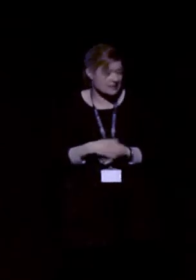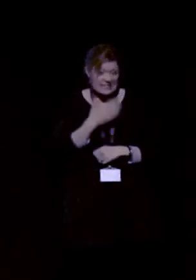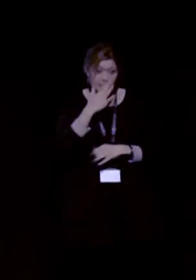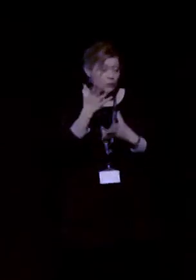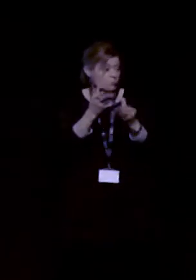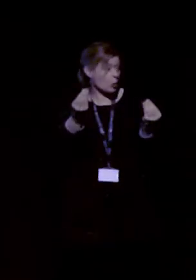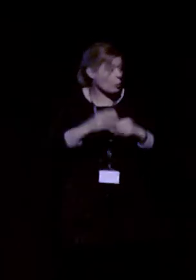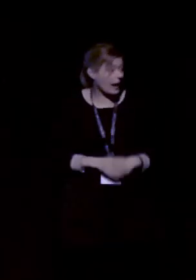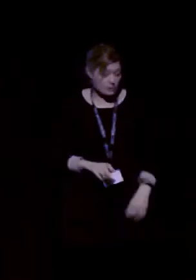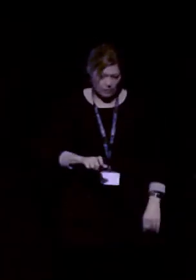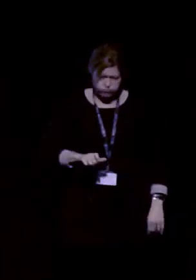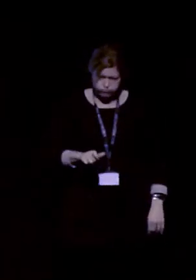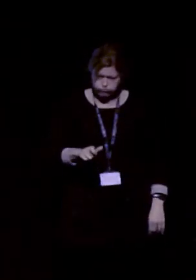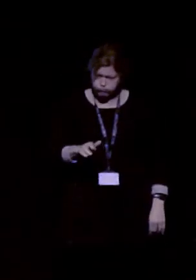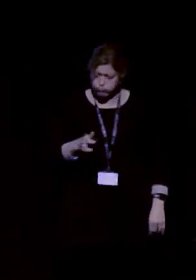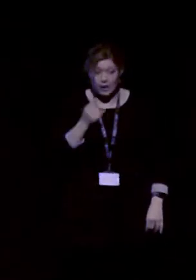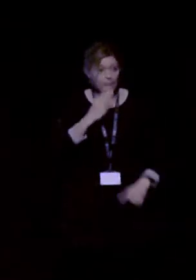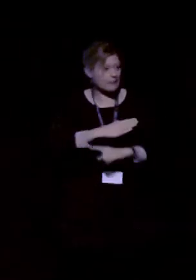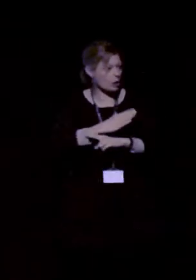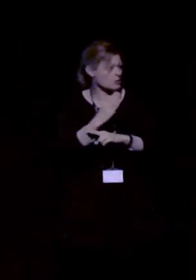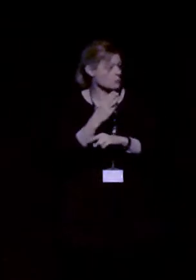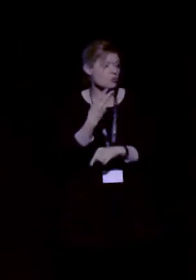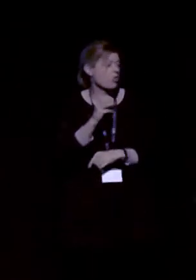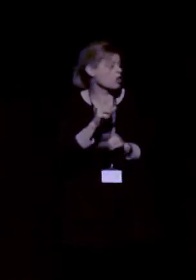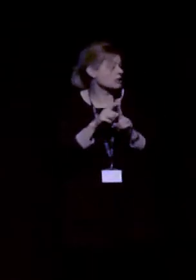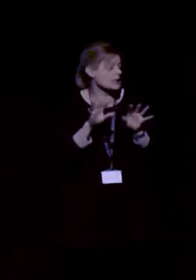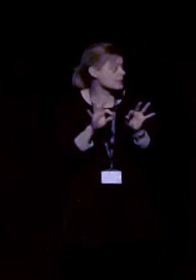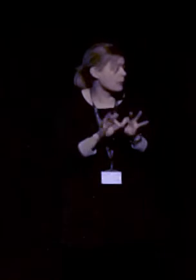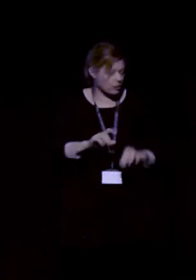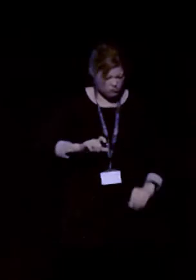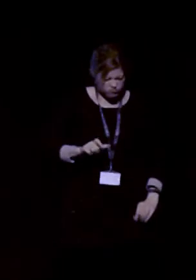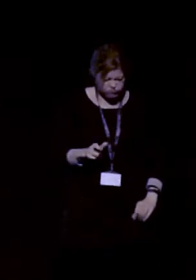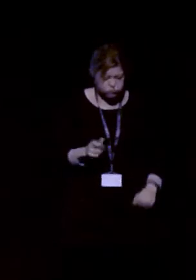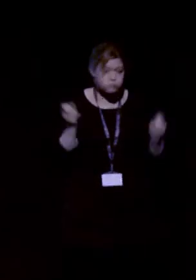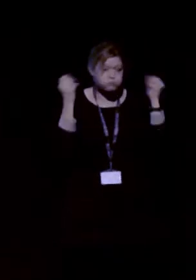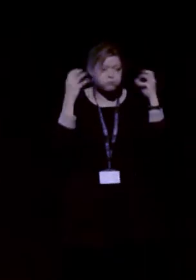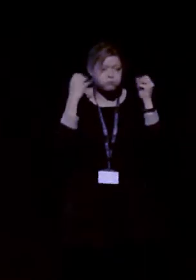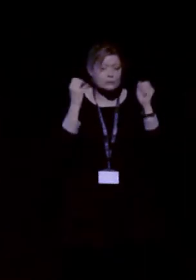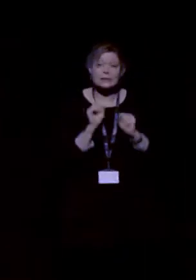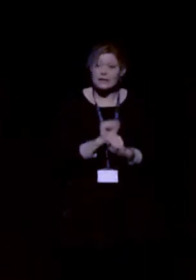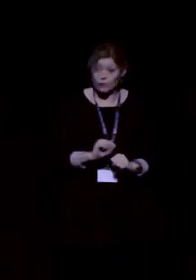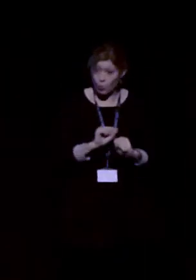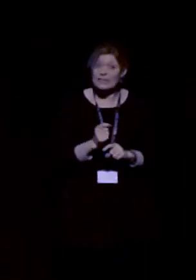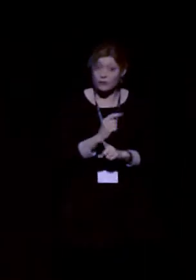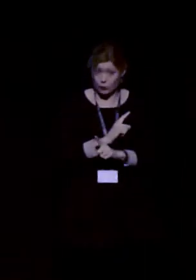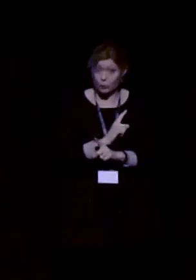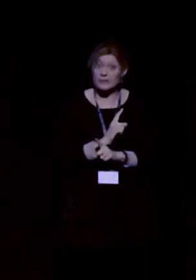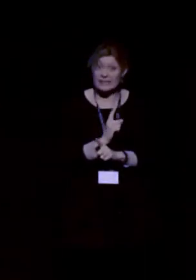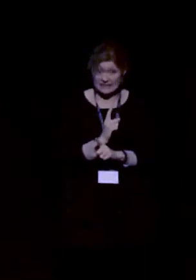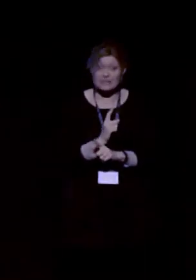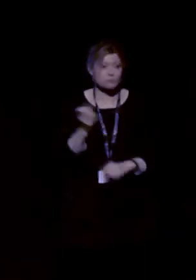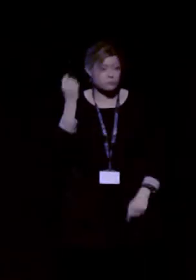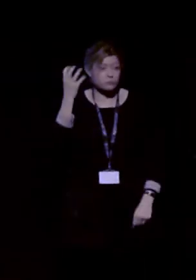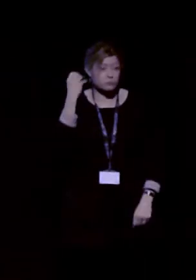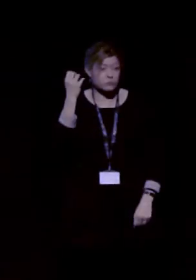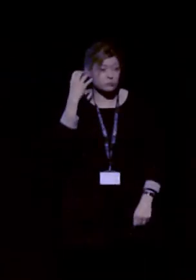adjust it, and let's say they adjust it to 30 decibels. Then you wait a few minutes, you just keep the noise playing, and then